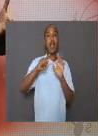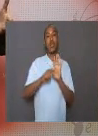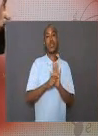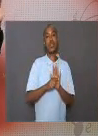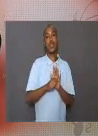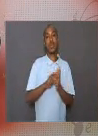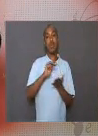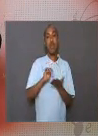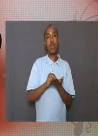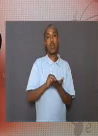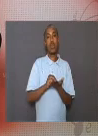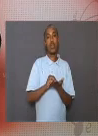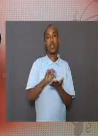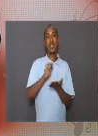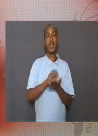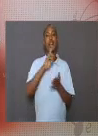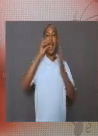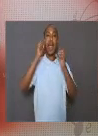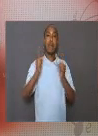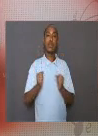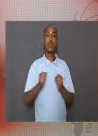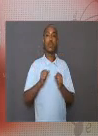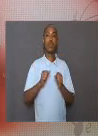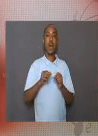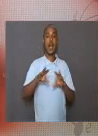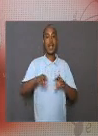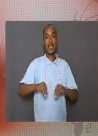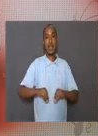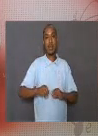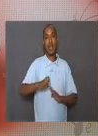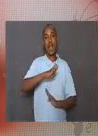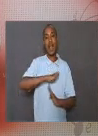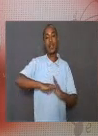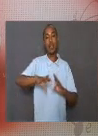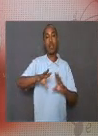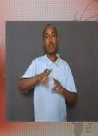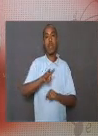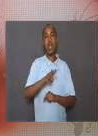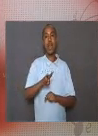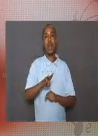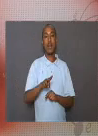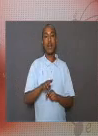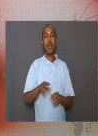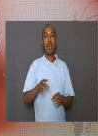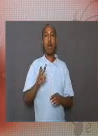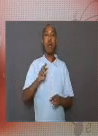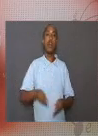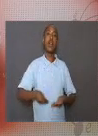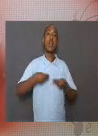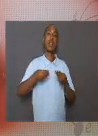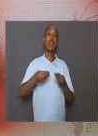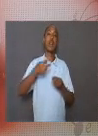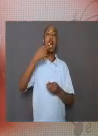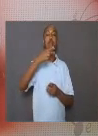also includes ions or molecules that are able to accept an electron pair that